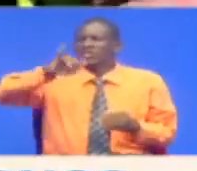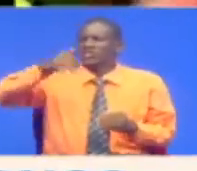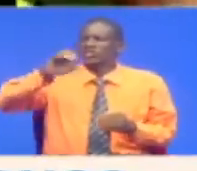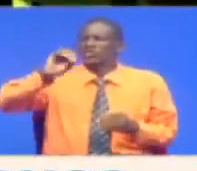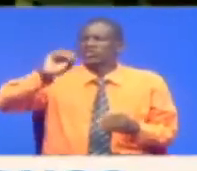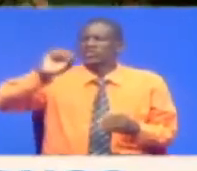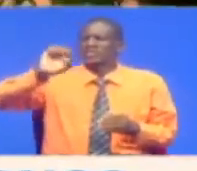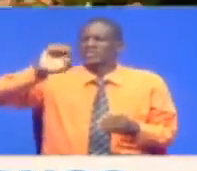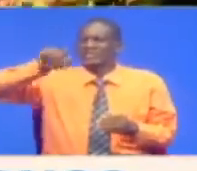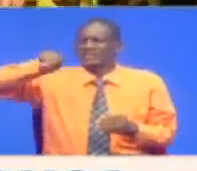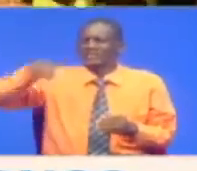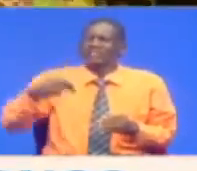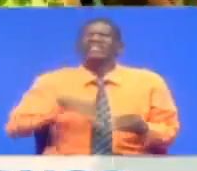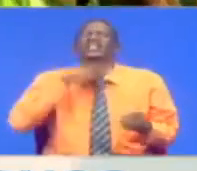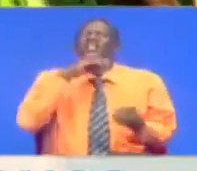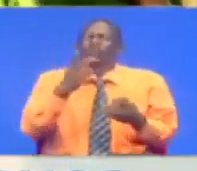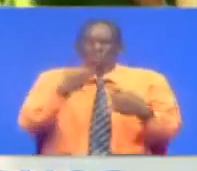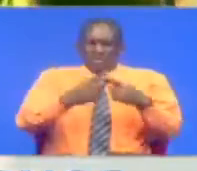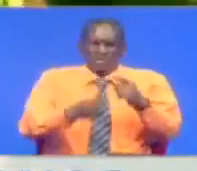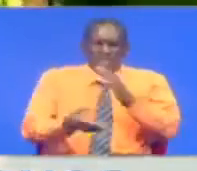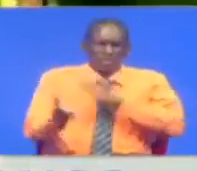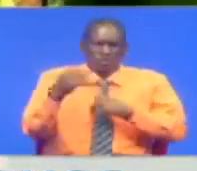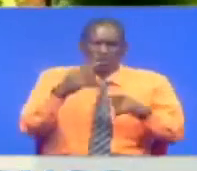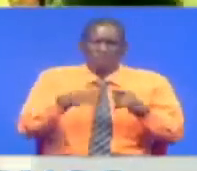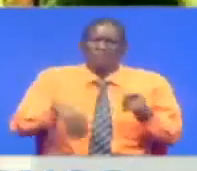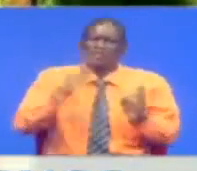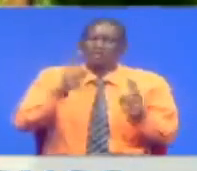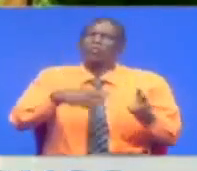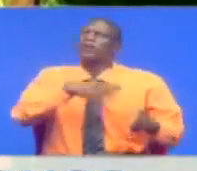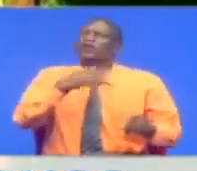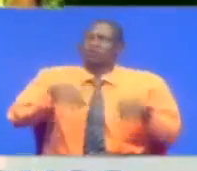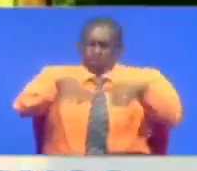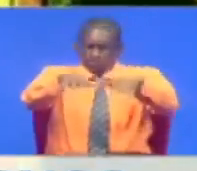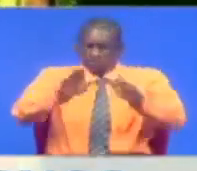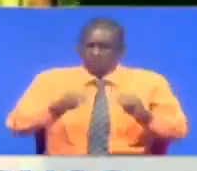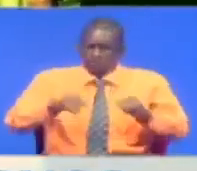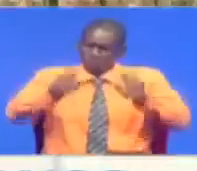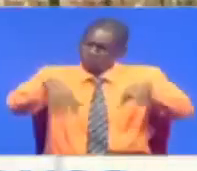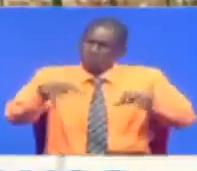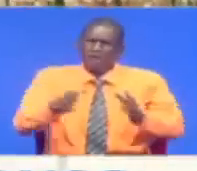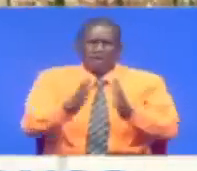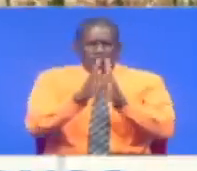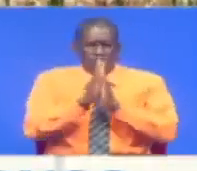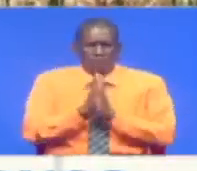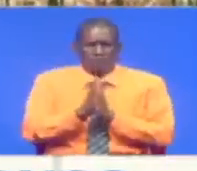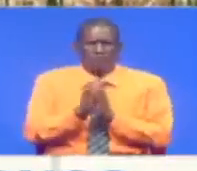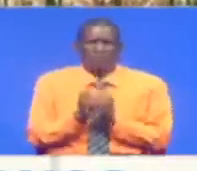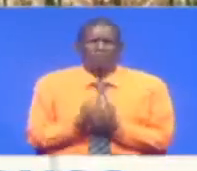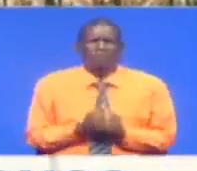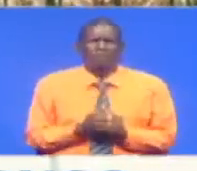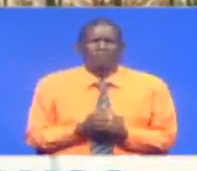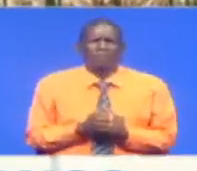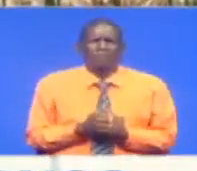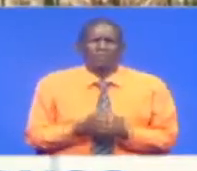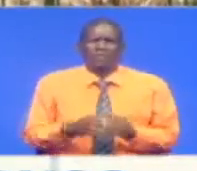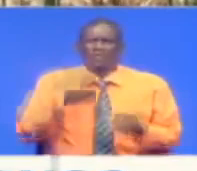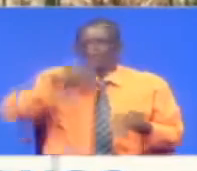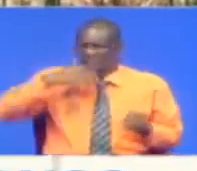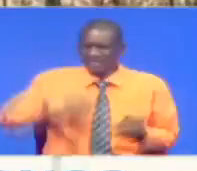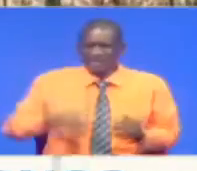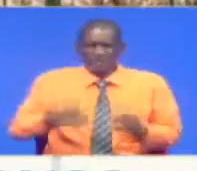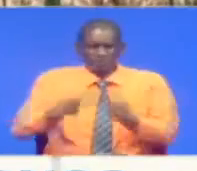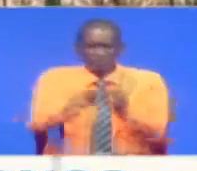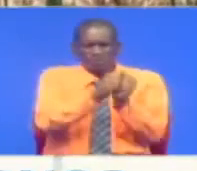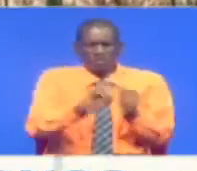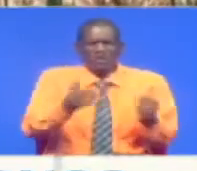ago, but he often visits his grave to tend to it and pray. His son was in the company